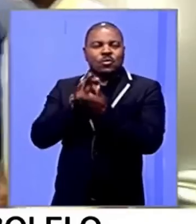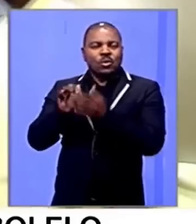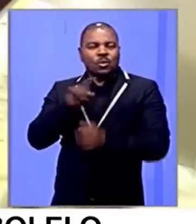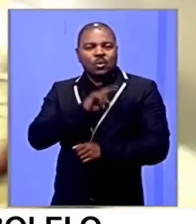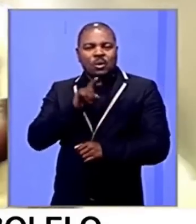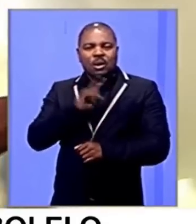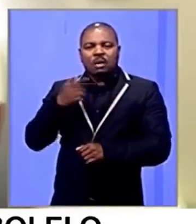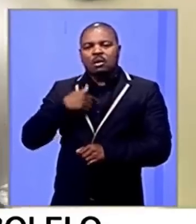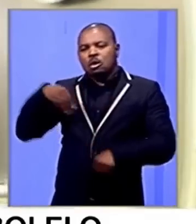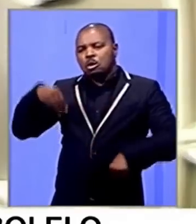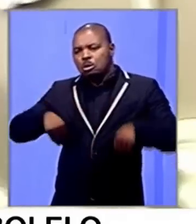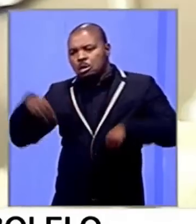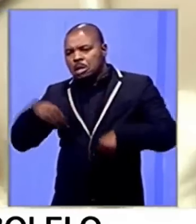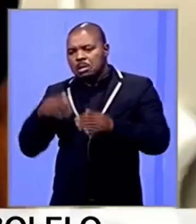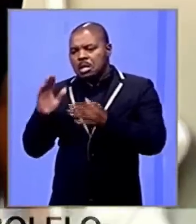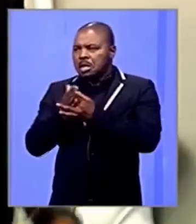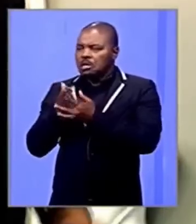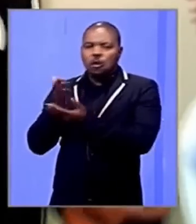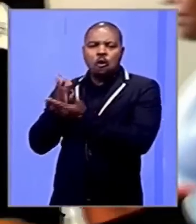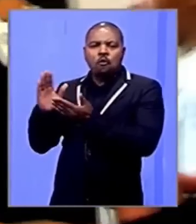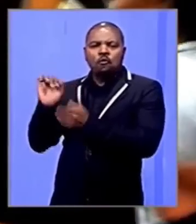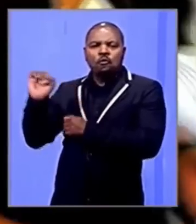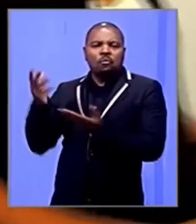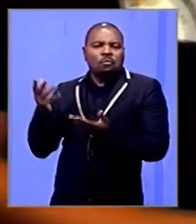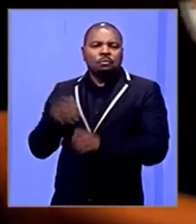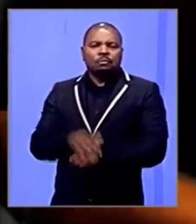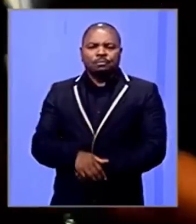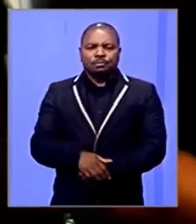tsietso kgatlhanong nae di tlositswe.